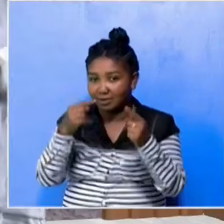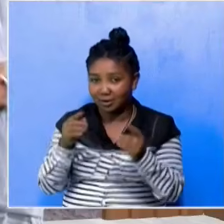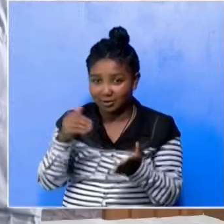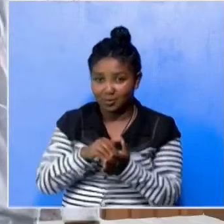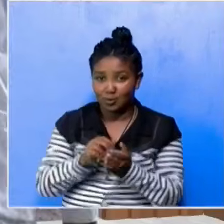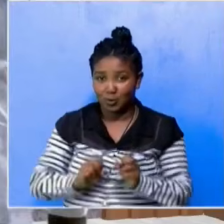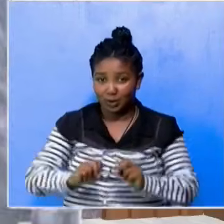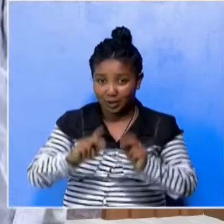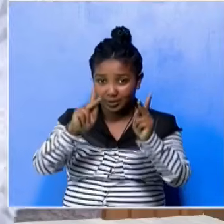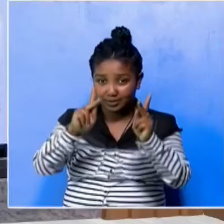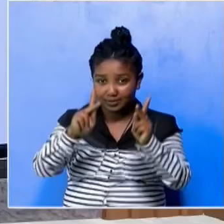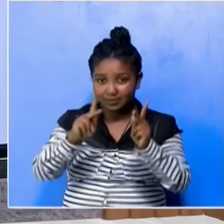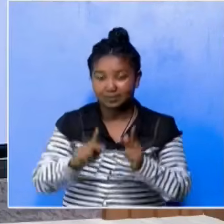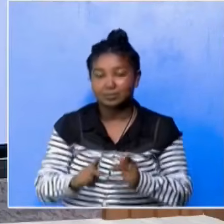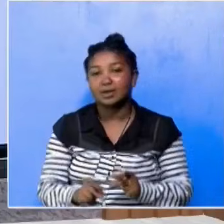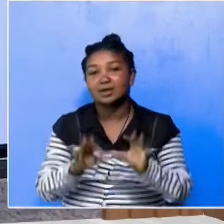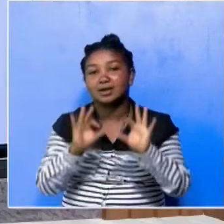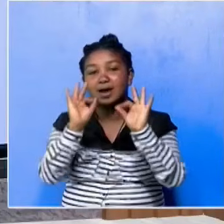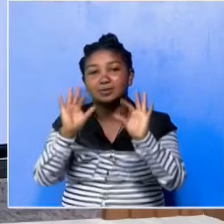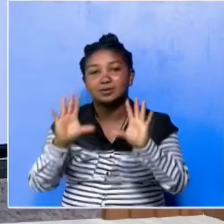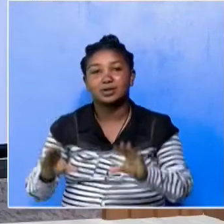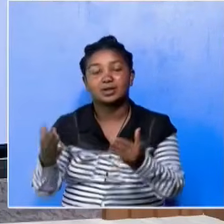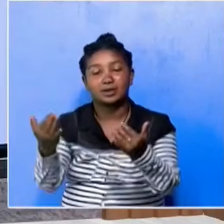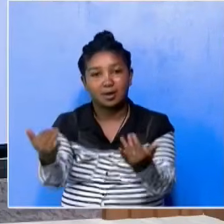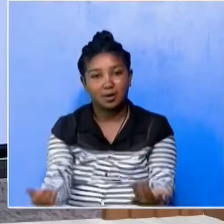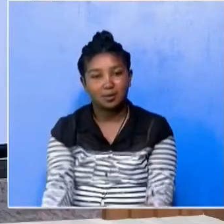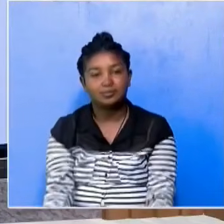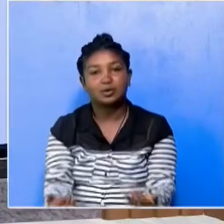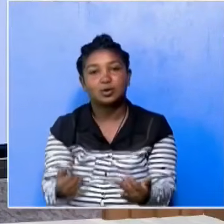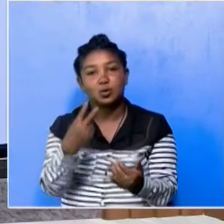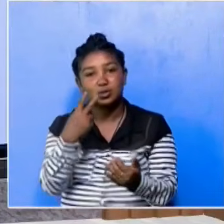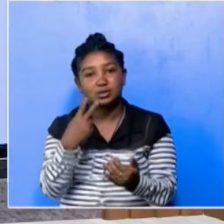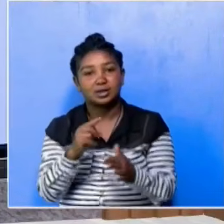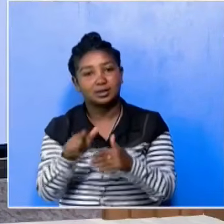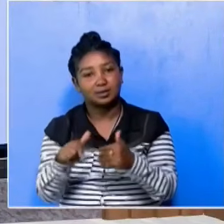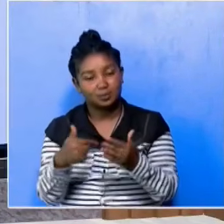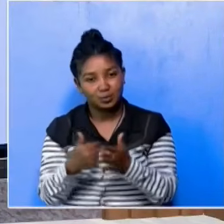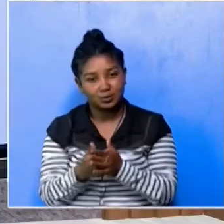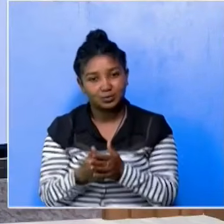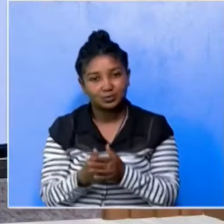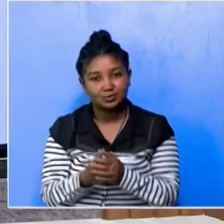Okay? Now, students, now we will say something about